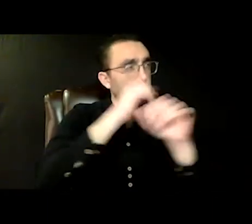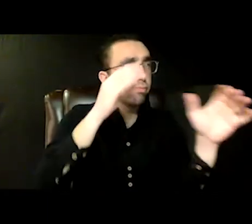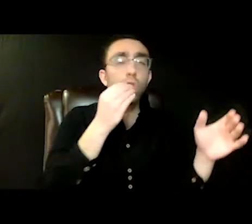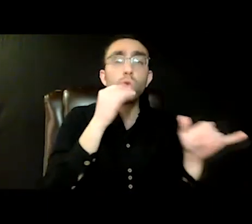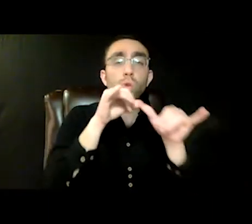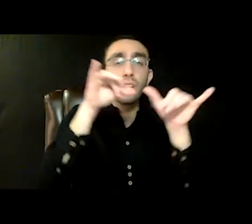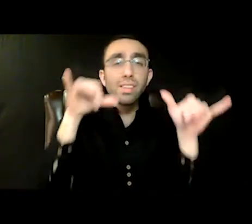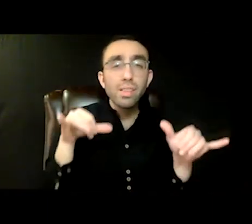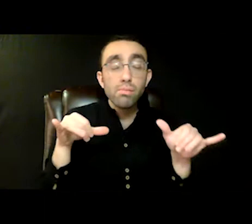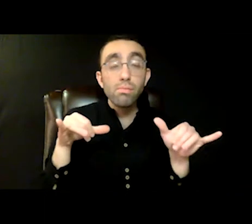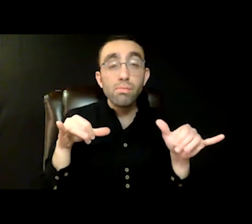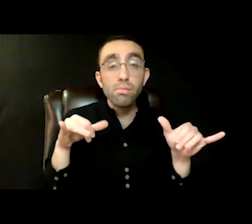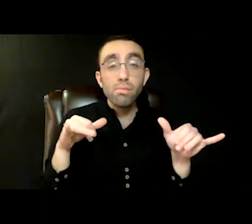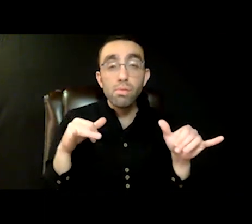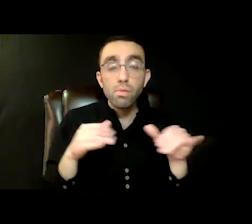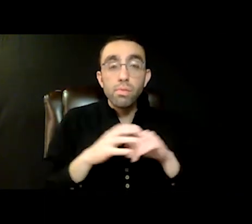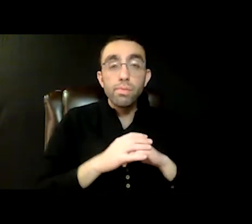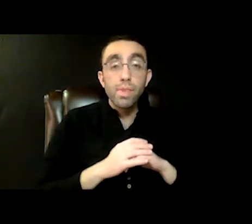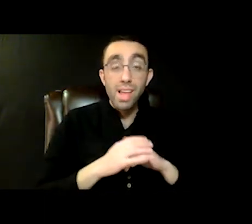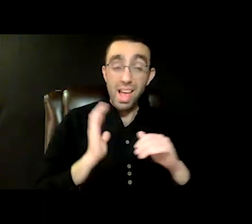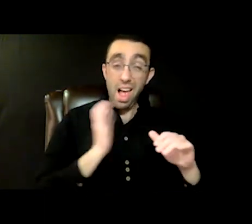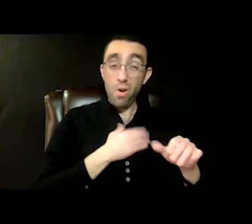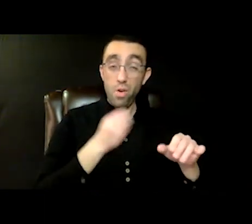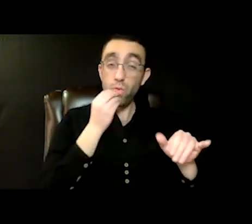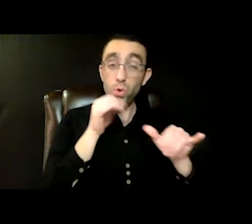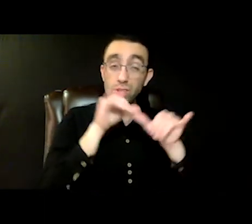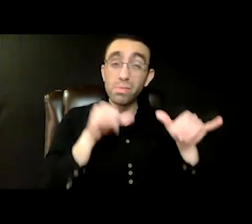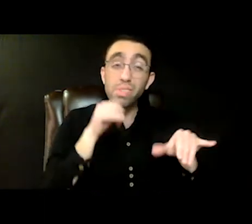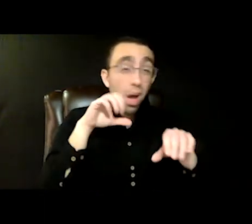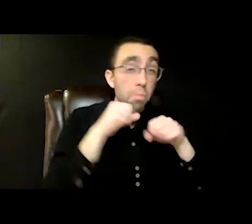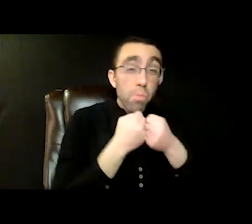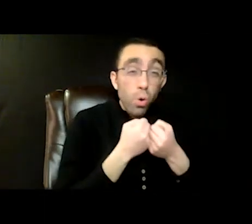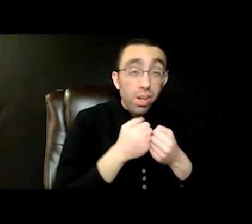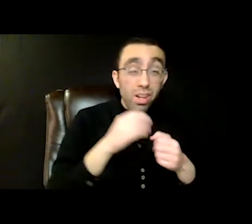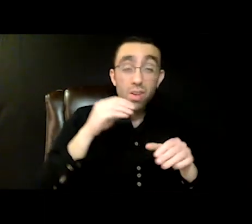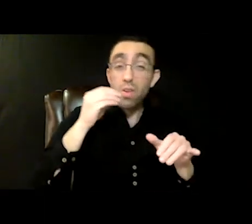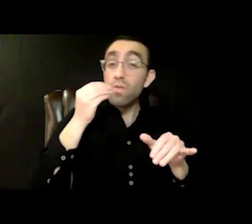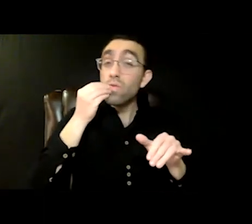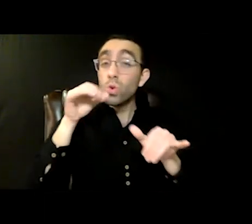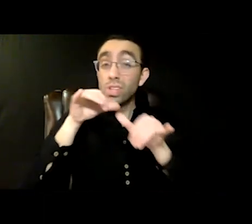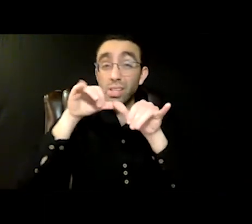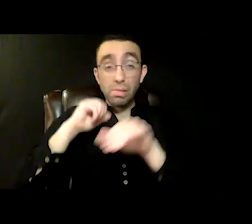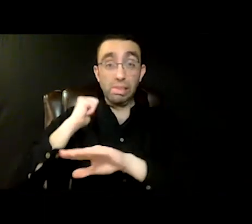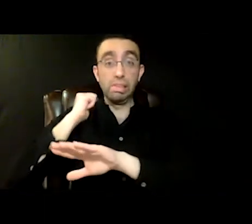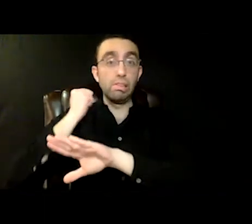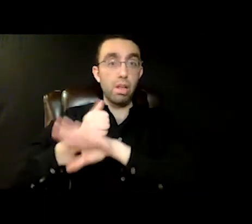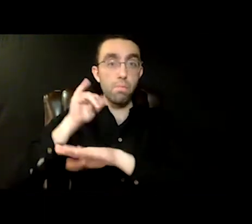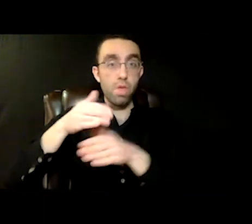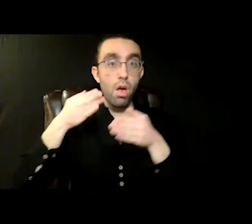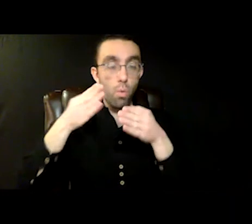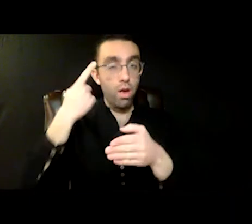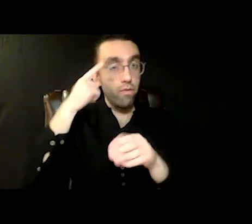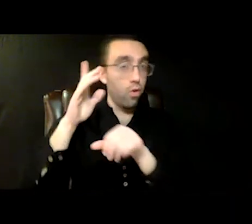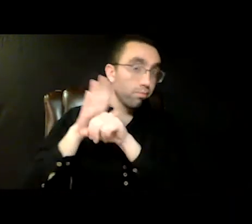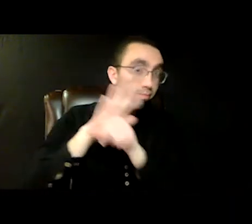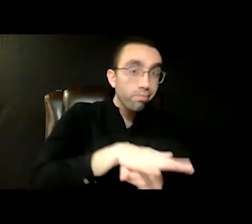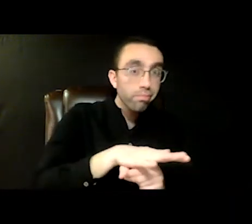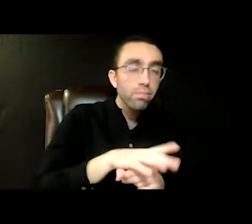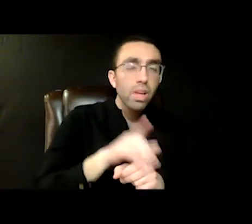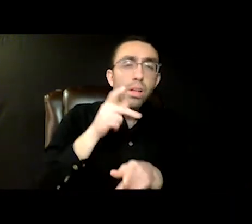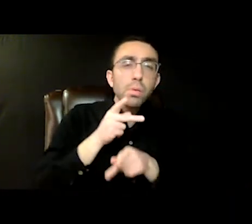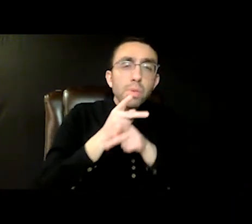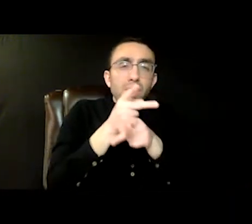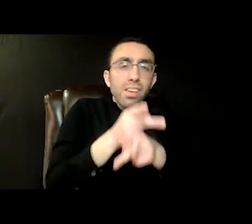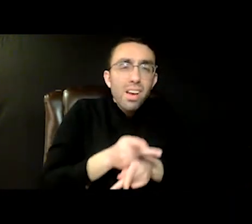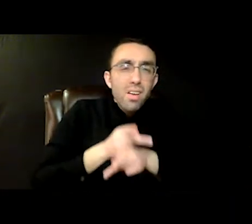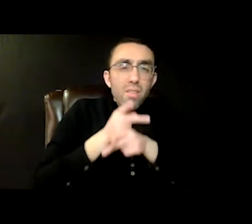broke. It's designed to do exactly what it is. And we have to be careful with our words. We have to be careful with